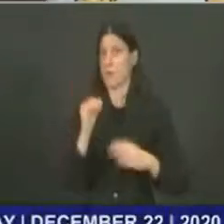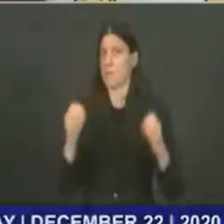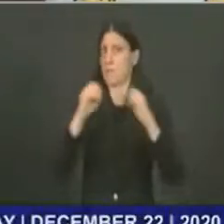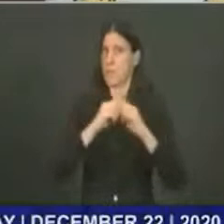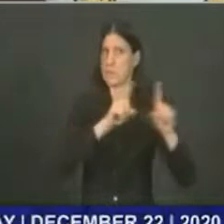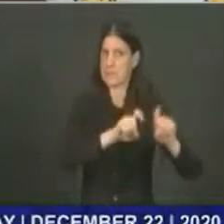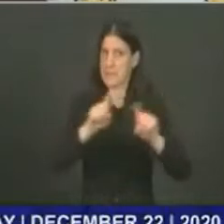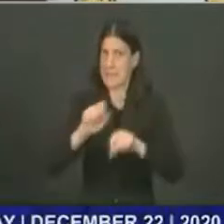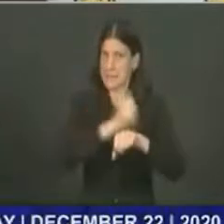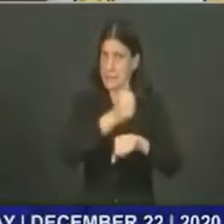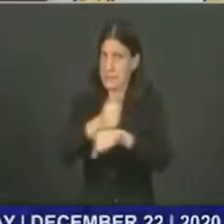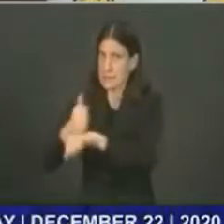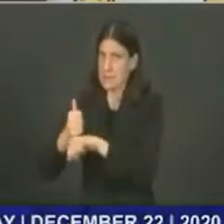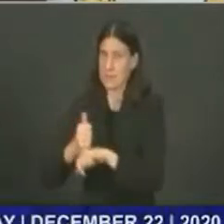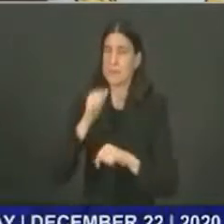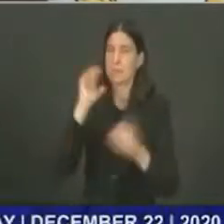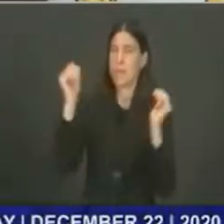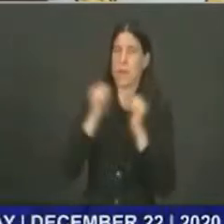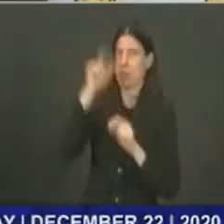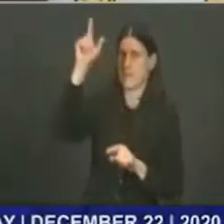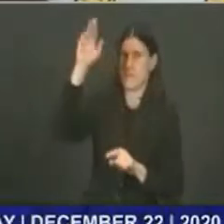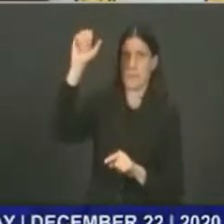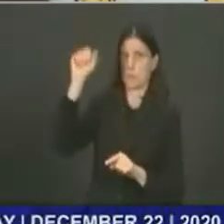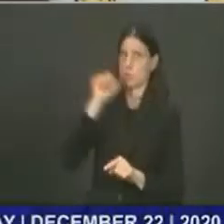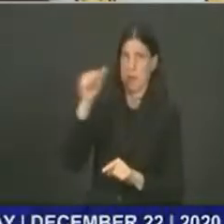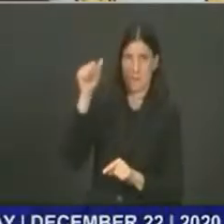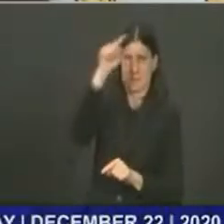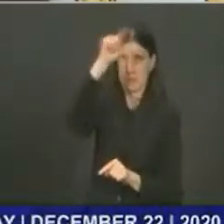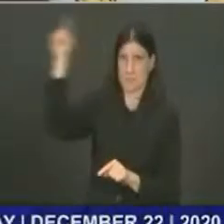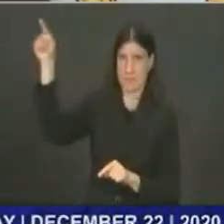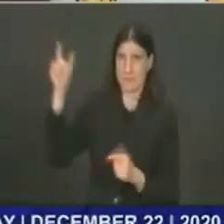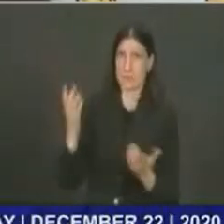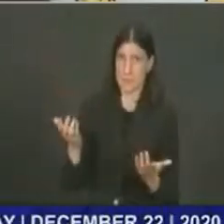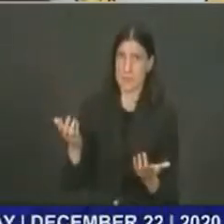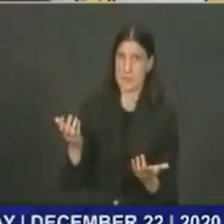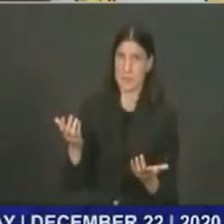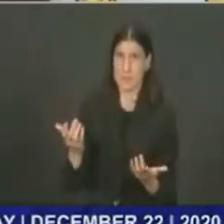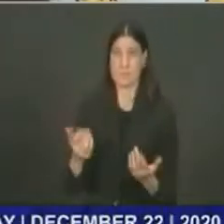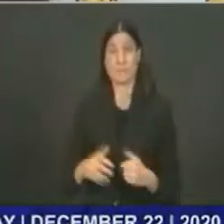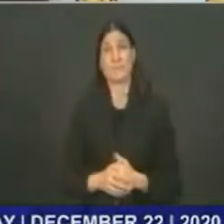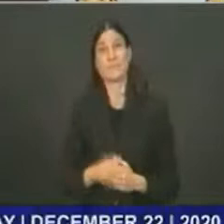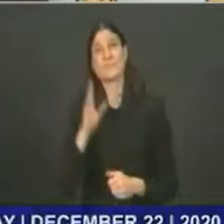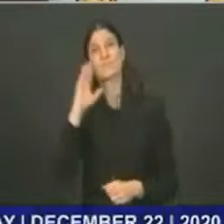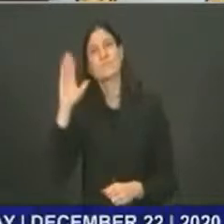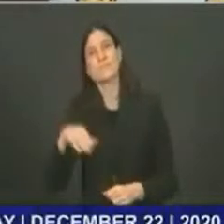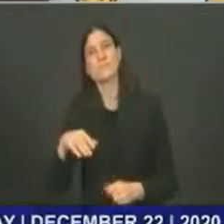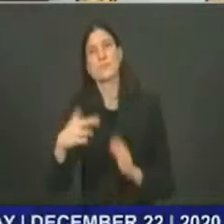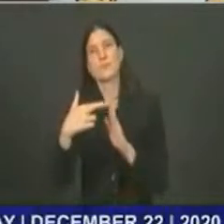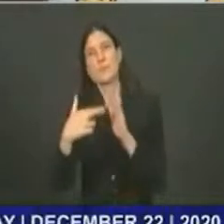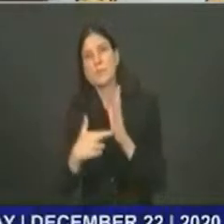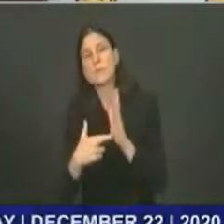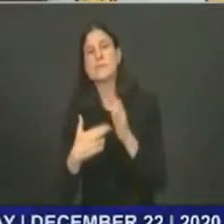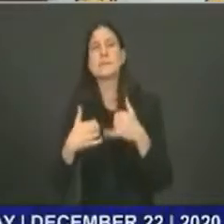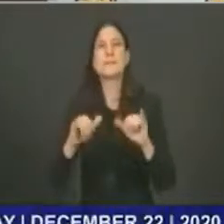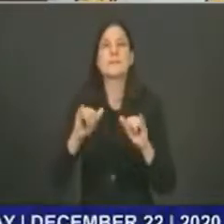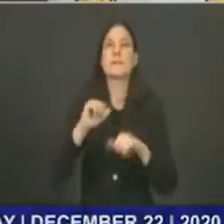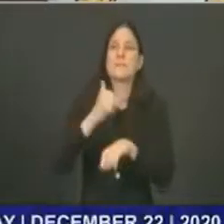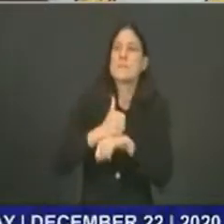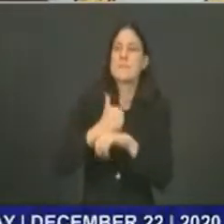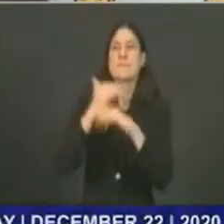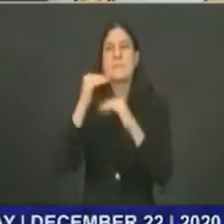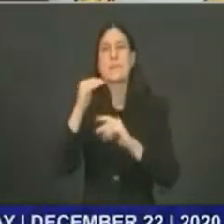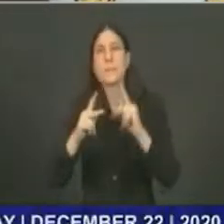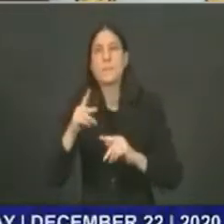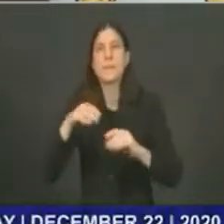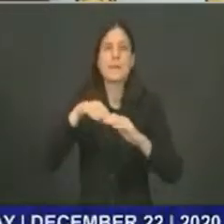We still have a lot of restrictions in place. There's still pretty serious restrictions in restaurants, pretty serious restrictions everywhere.